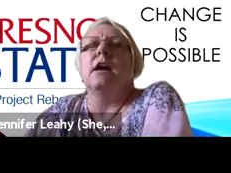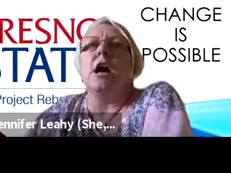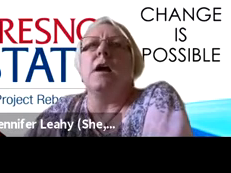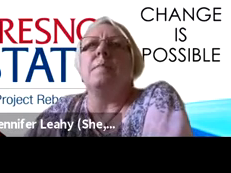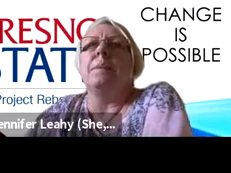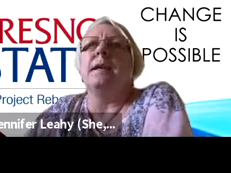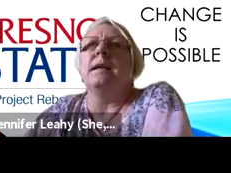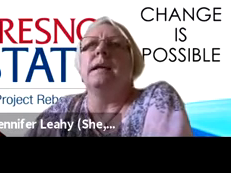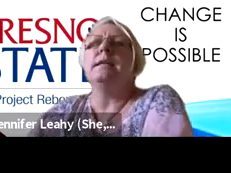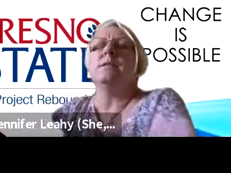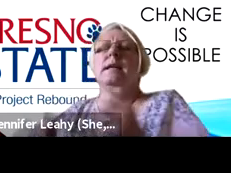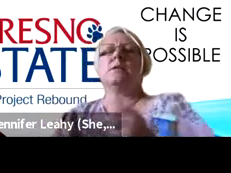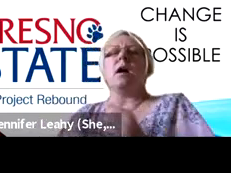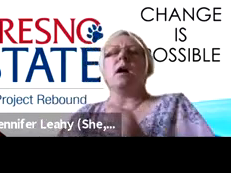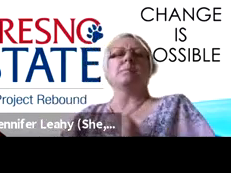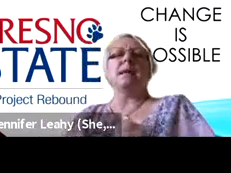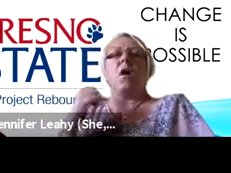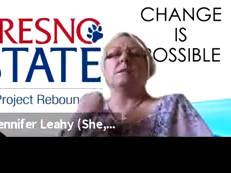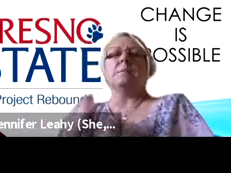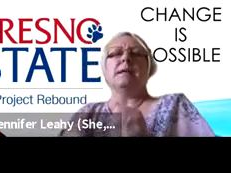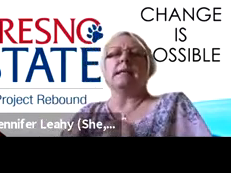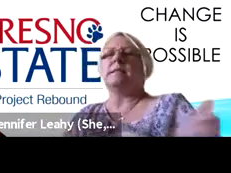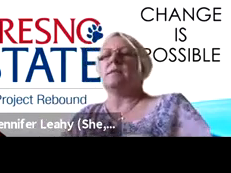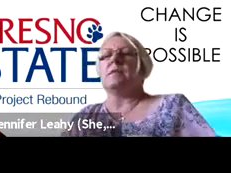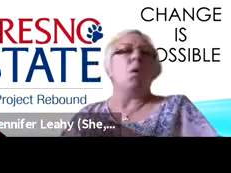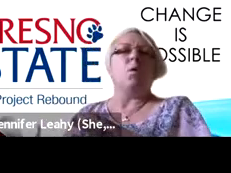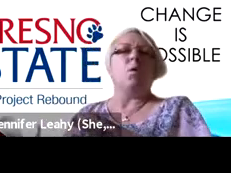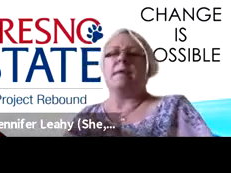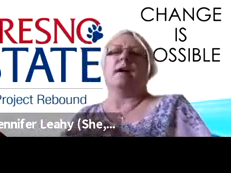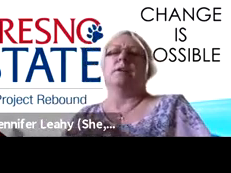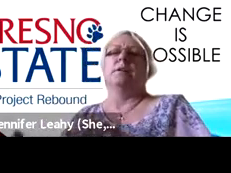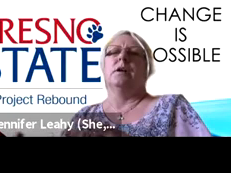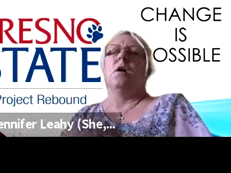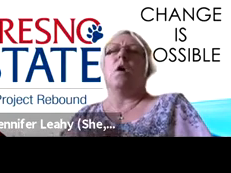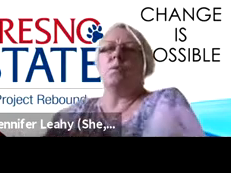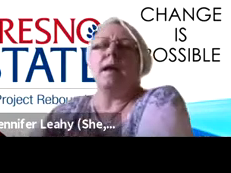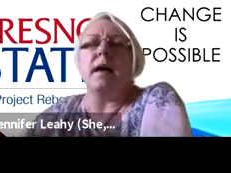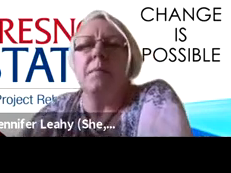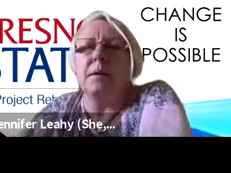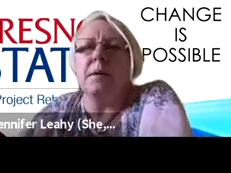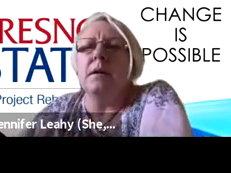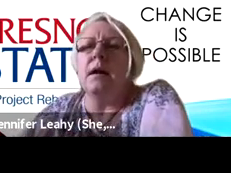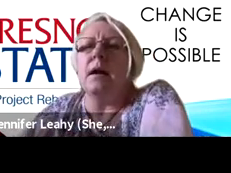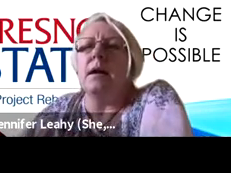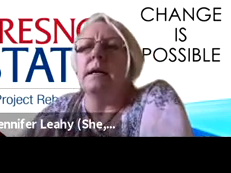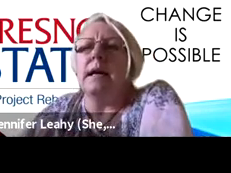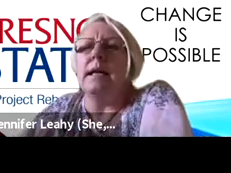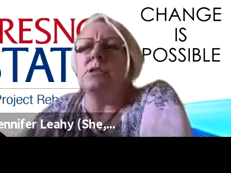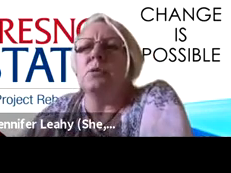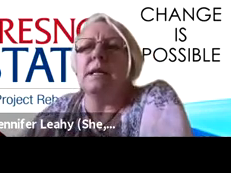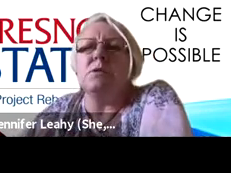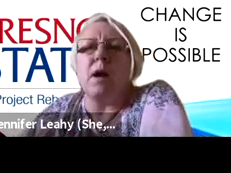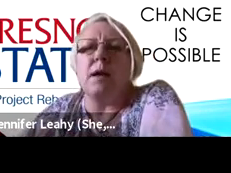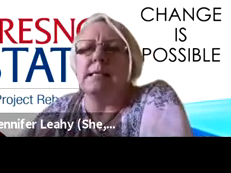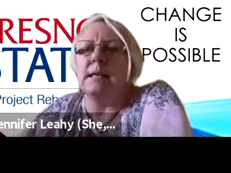is. He talked to me, called me, and texted me the whole way there, all the way up, and